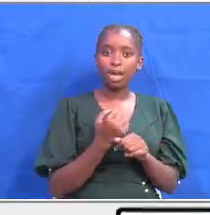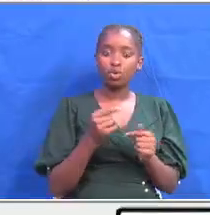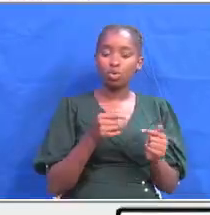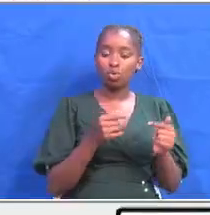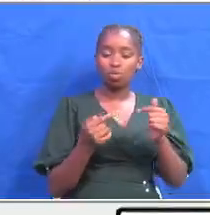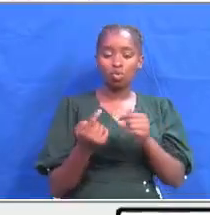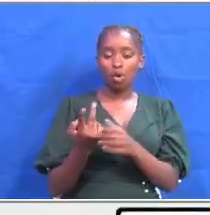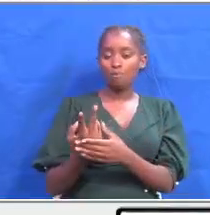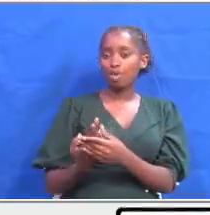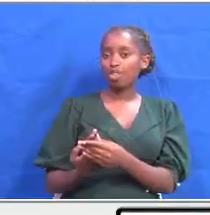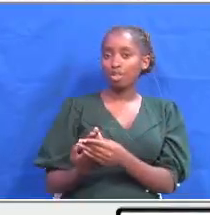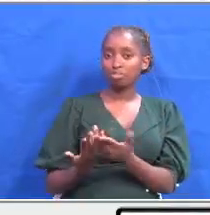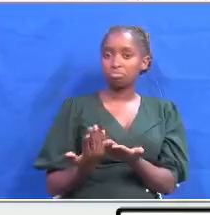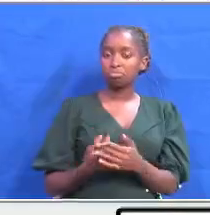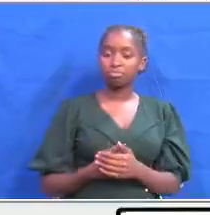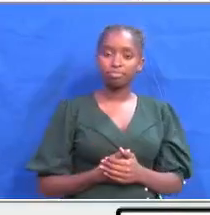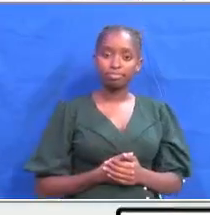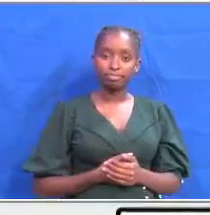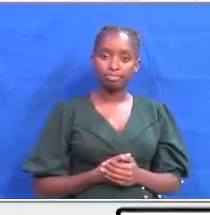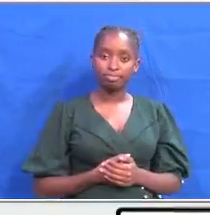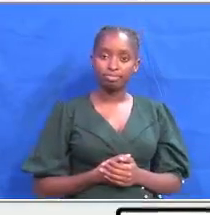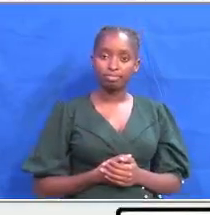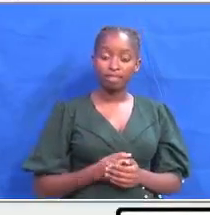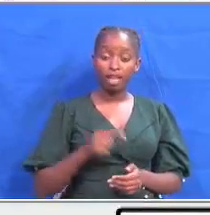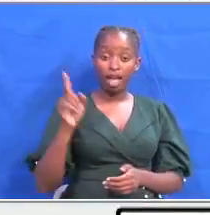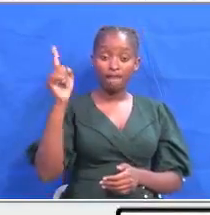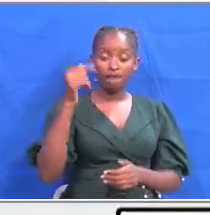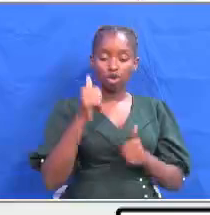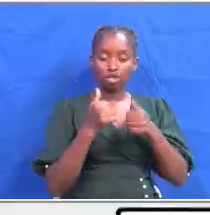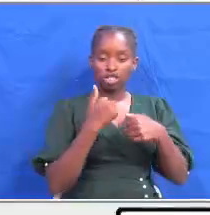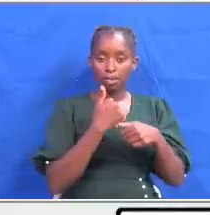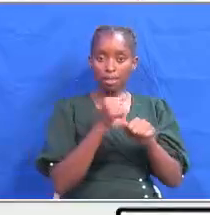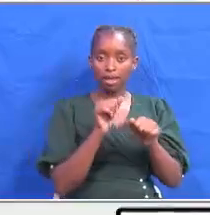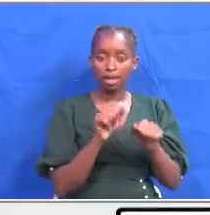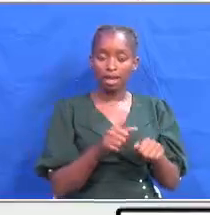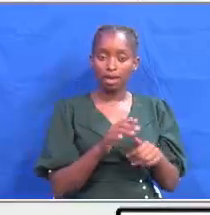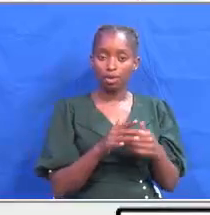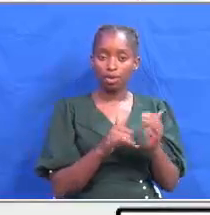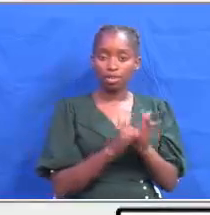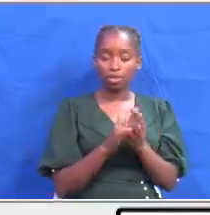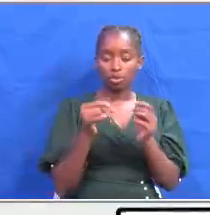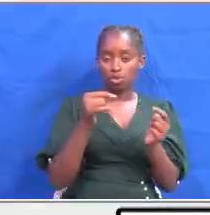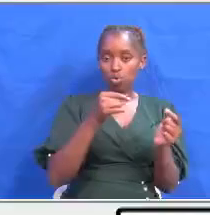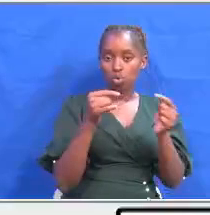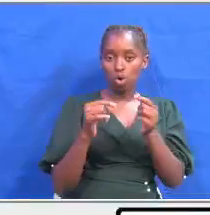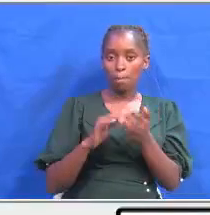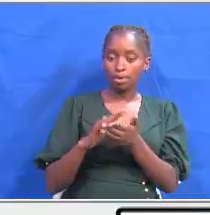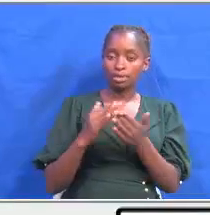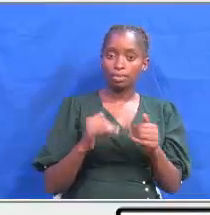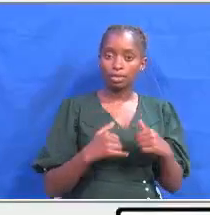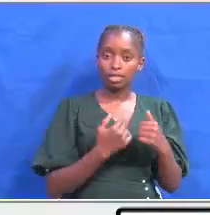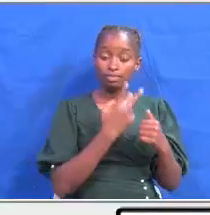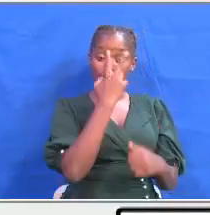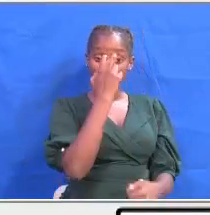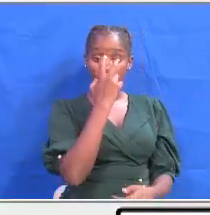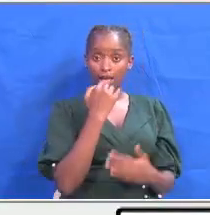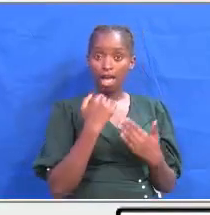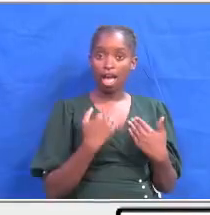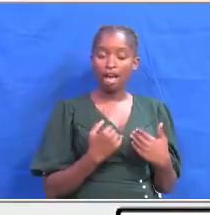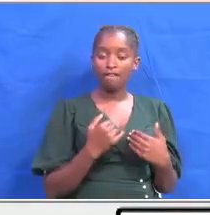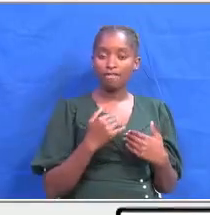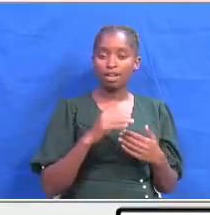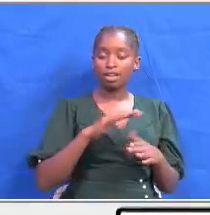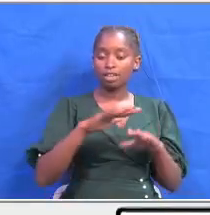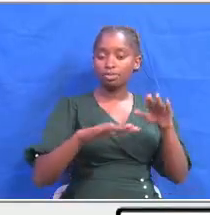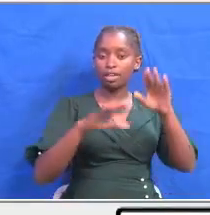that question and two others. So the first one, what could have caused the rift? Mm-hmm. Basically, I suspect the deputy president moved in too fast, too quick,